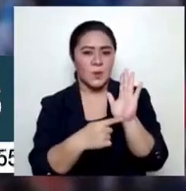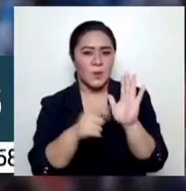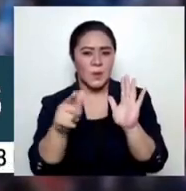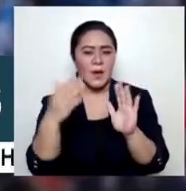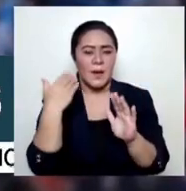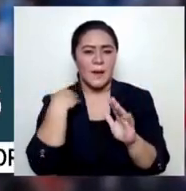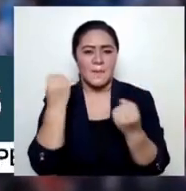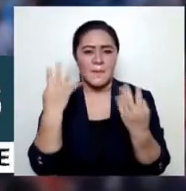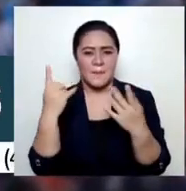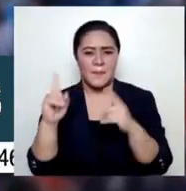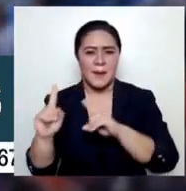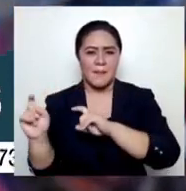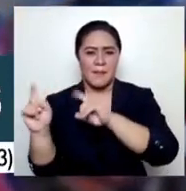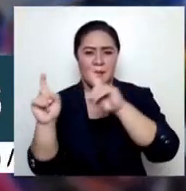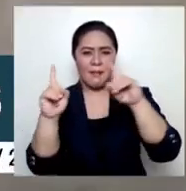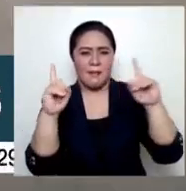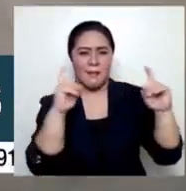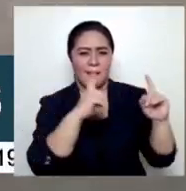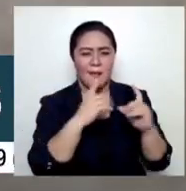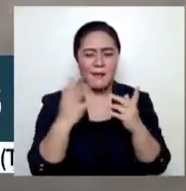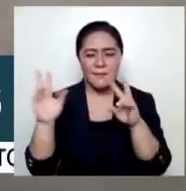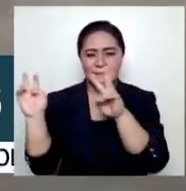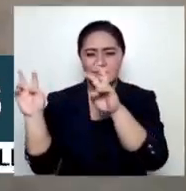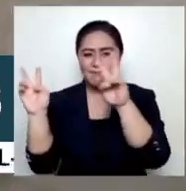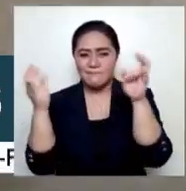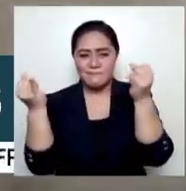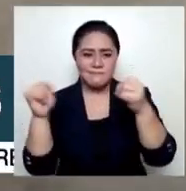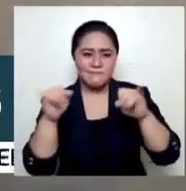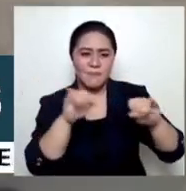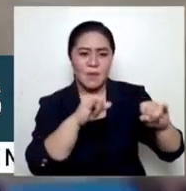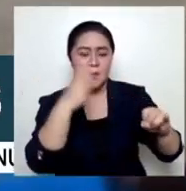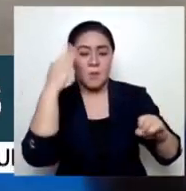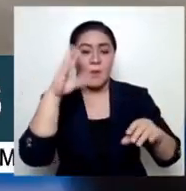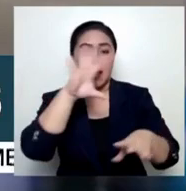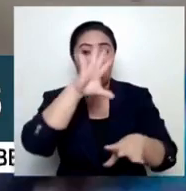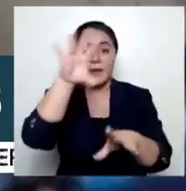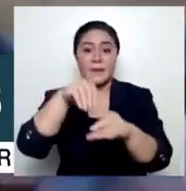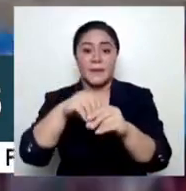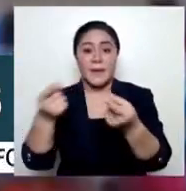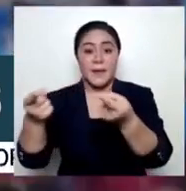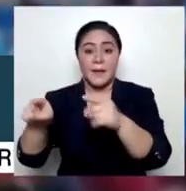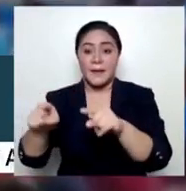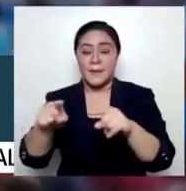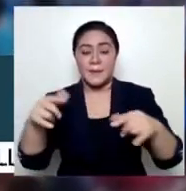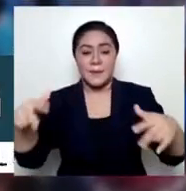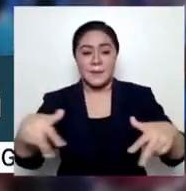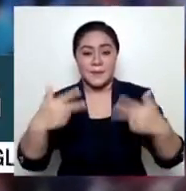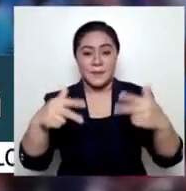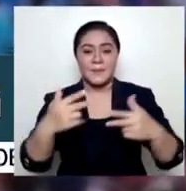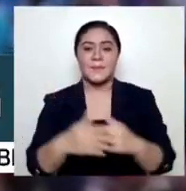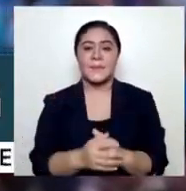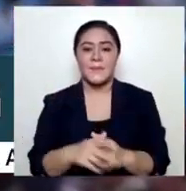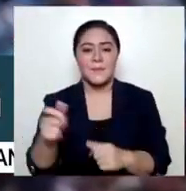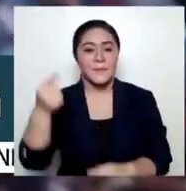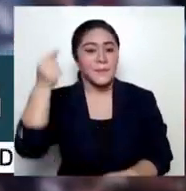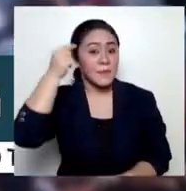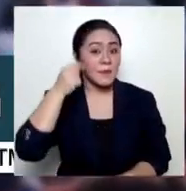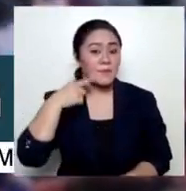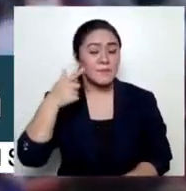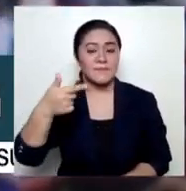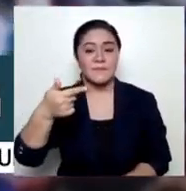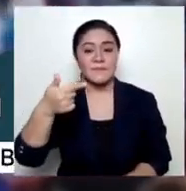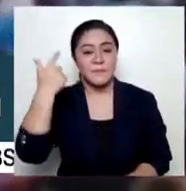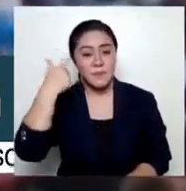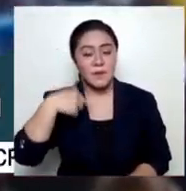following the abduction of several men involved in cockfighting. Meanwhile, Senator Grace Poe says Duterte's order will give authorities